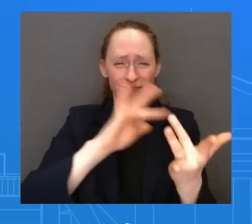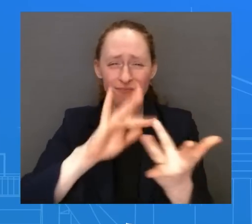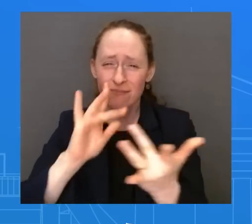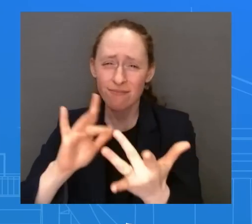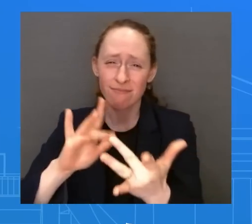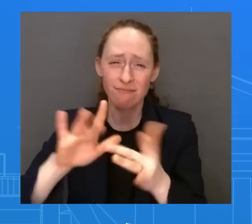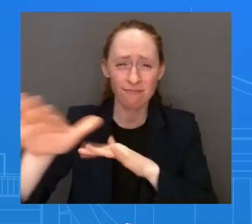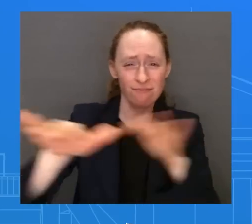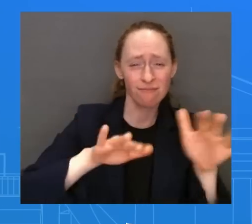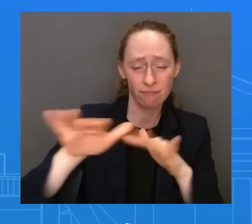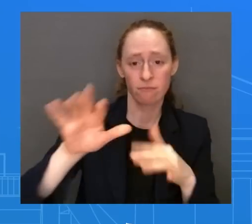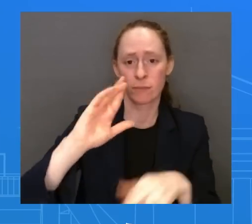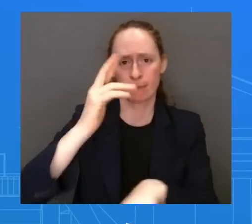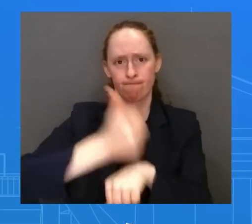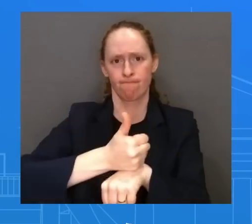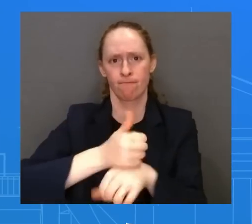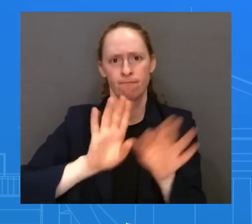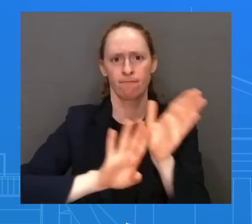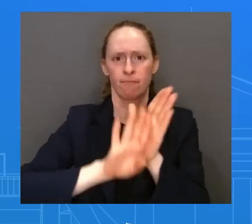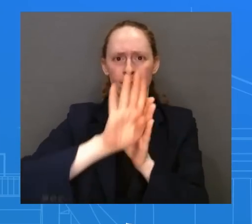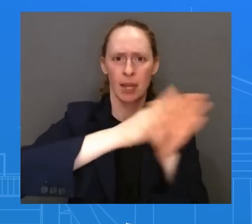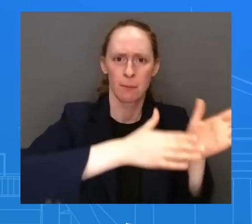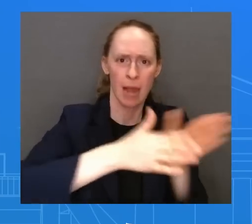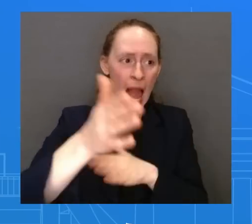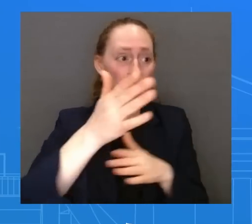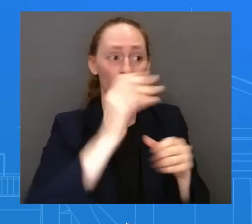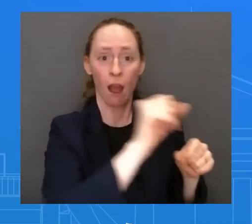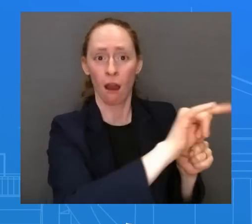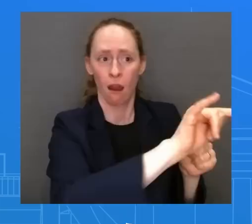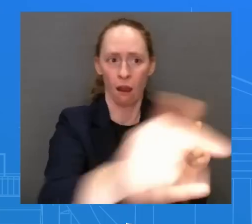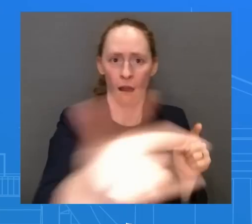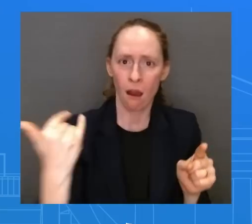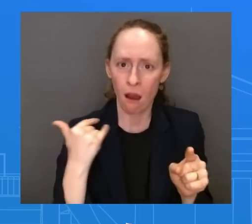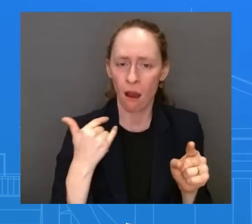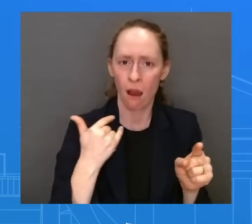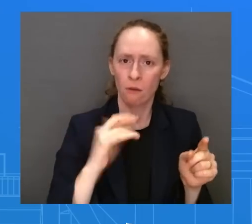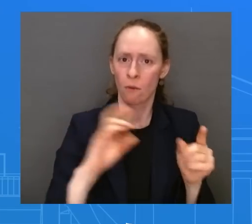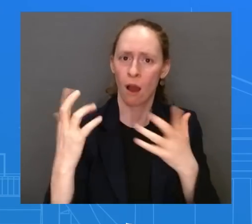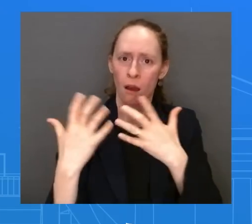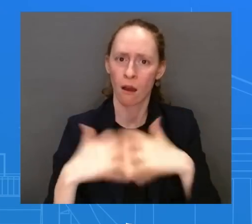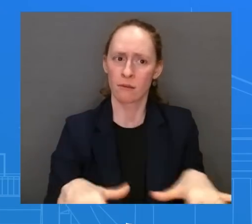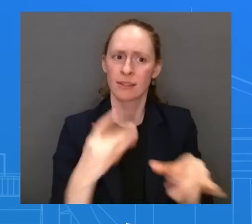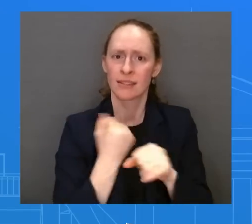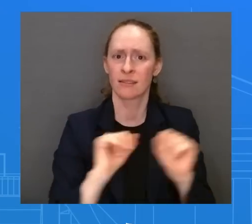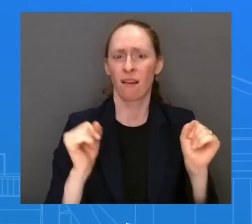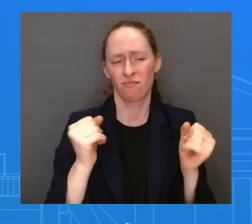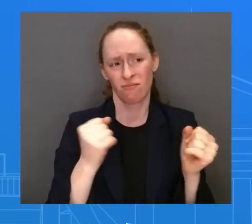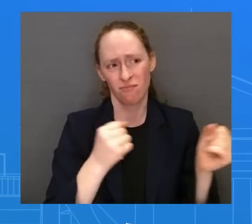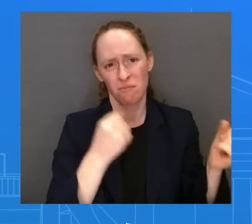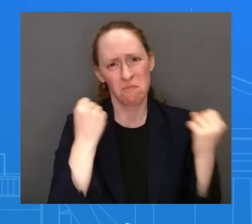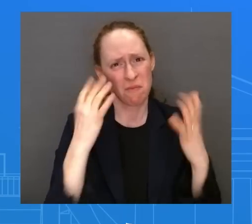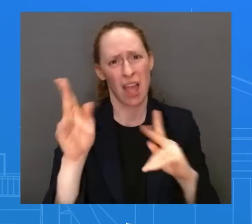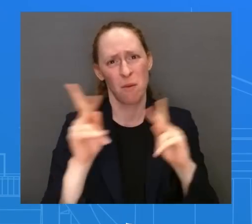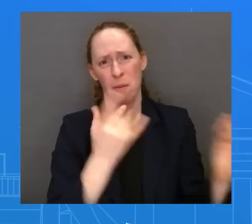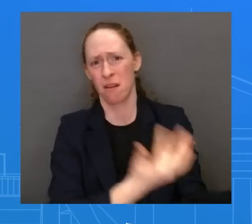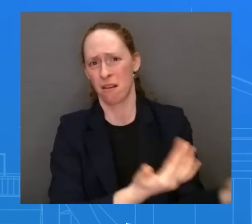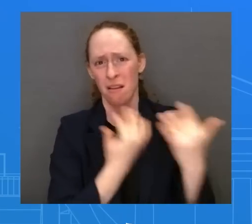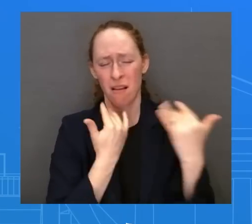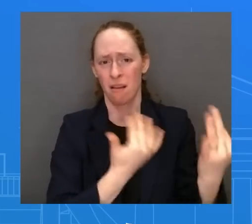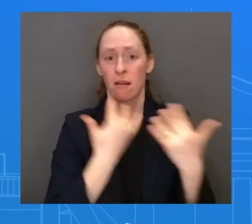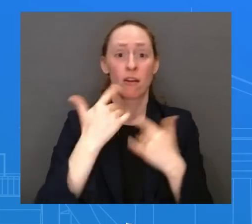help or the incredible assistance we receive from countries in Europe and the Middle East that allowed us to use their facilities as way stations